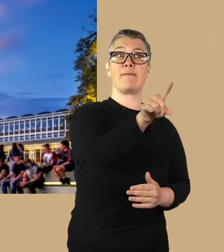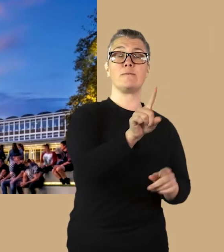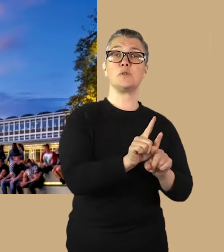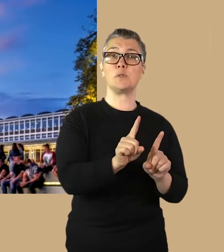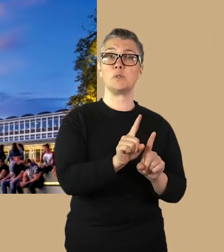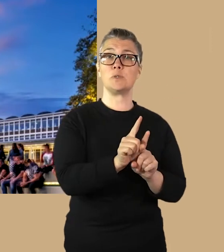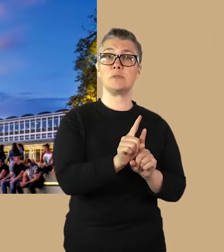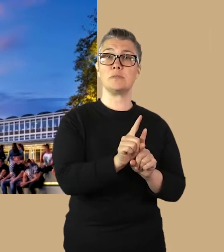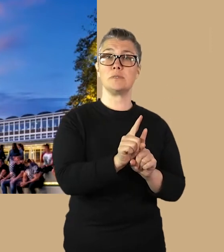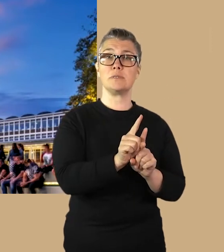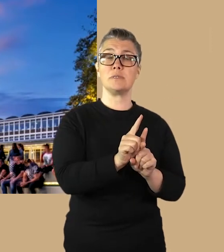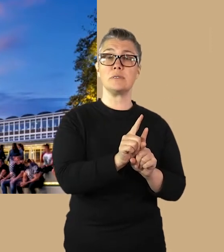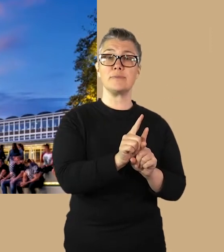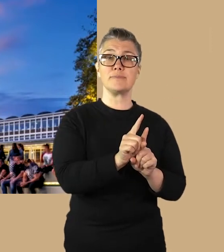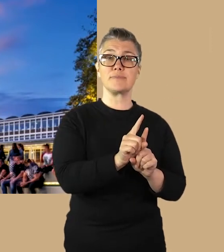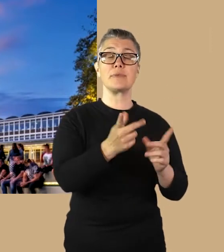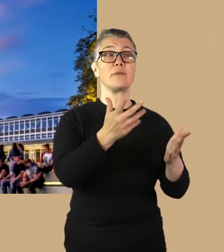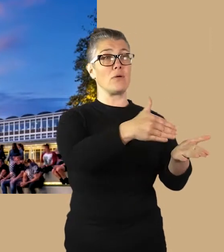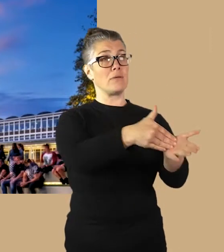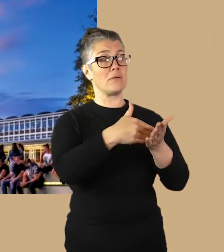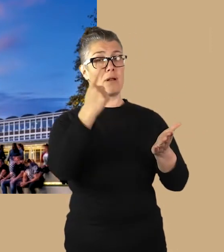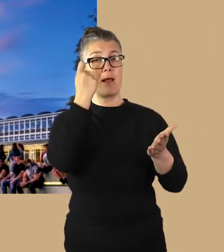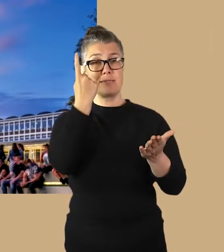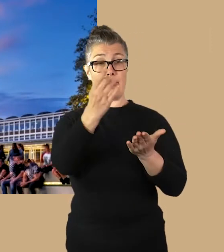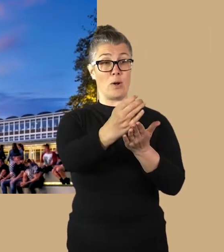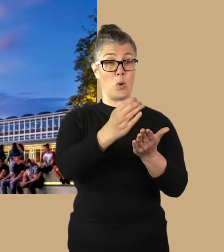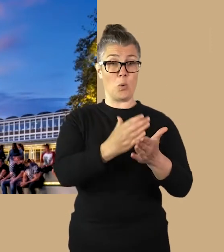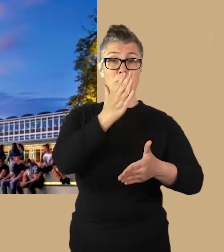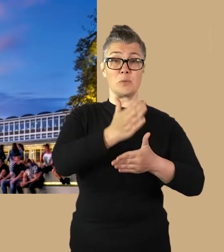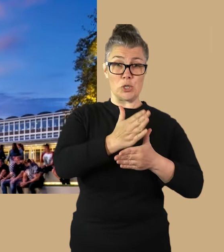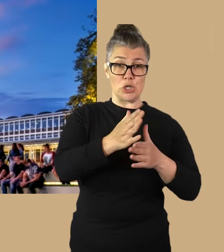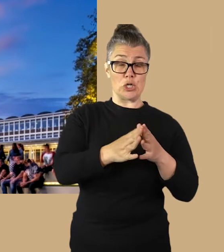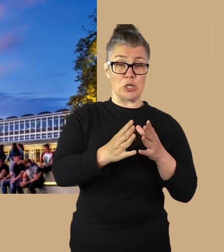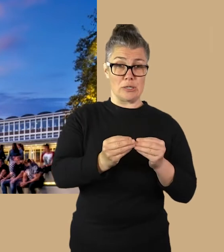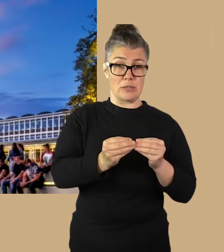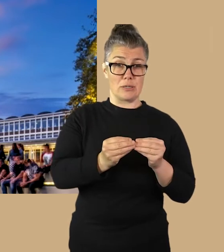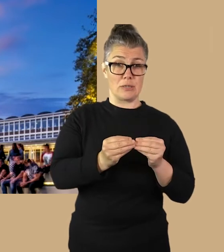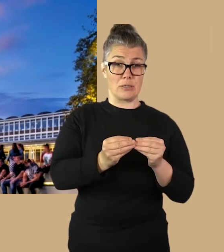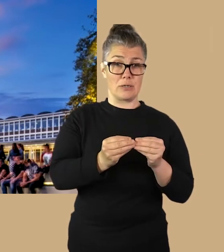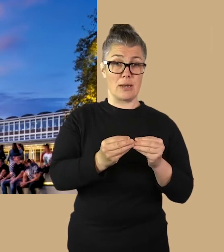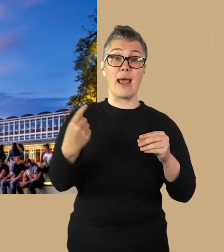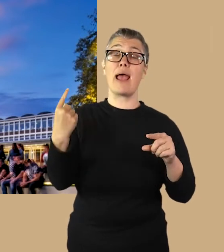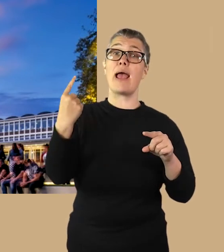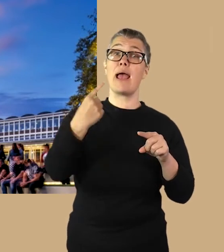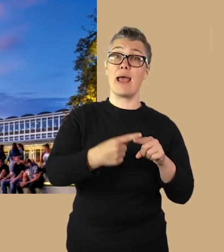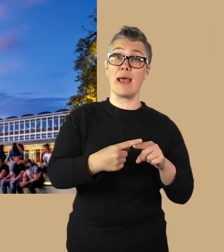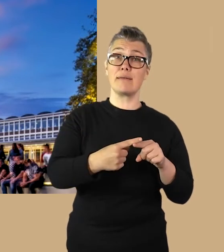lecturers in actually understanding the actual coursework, and reading things such as